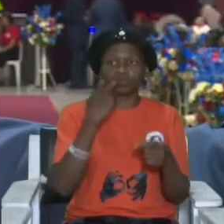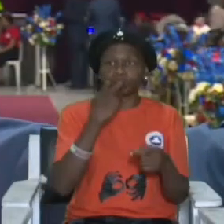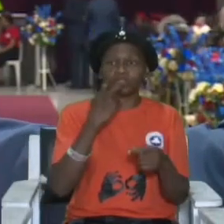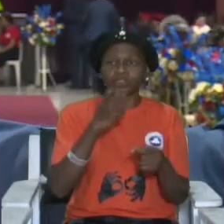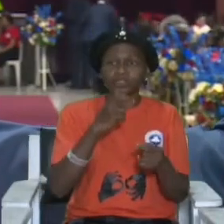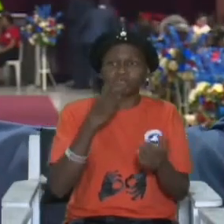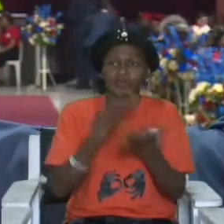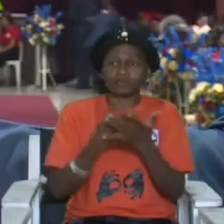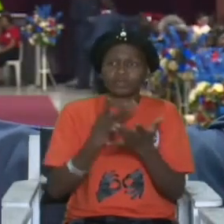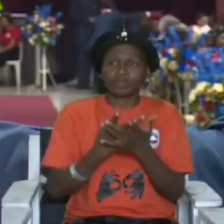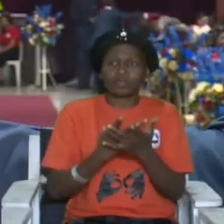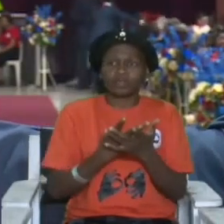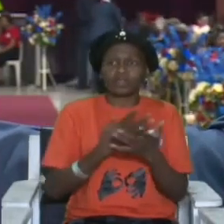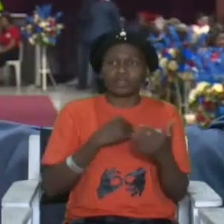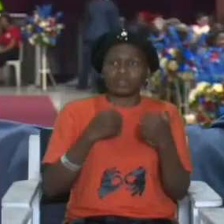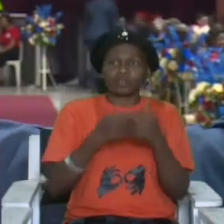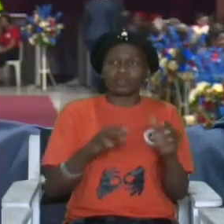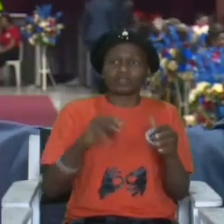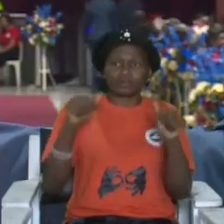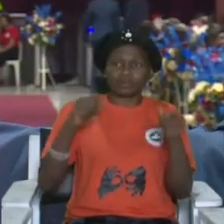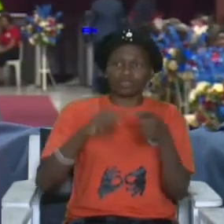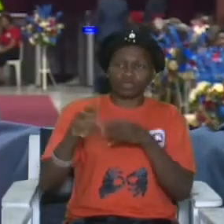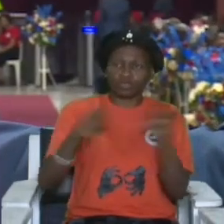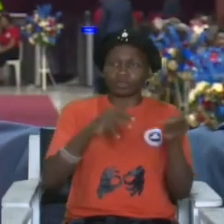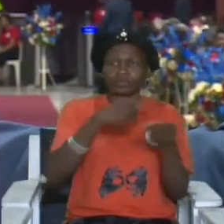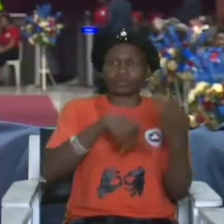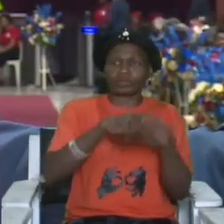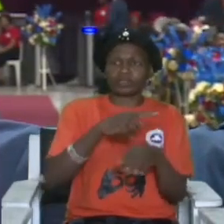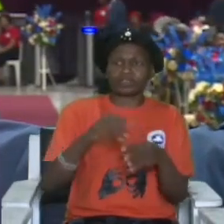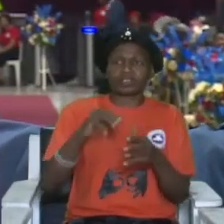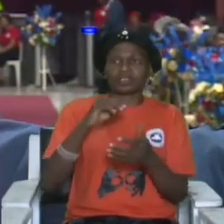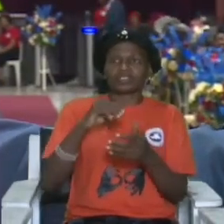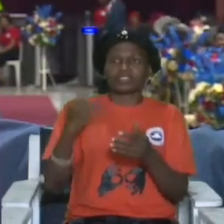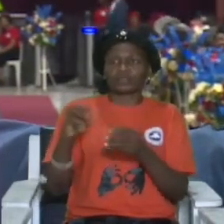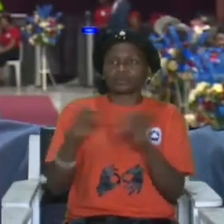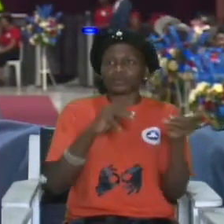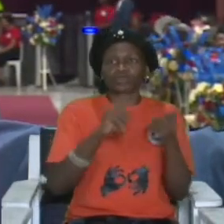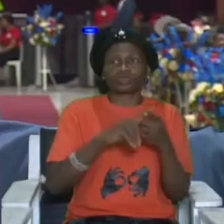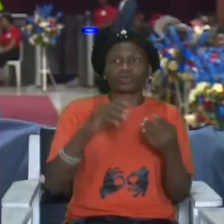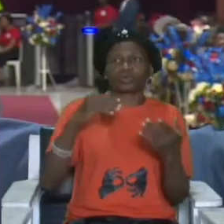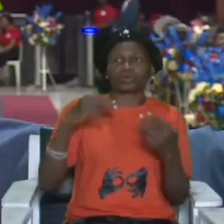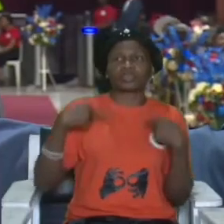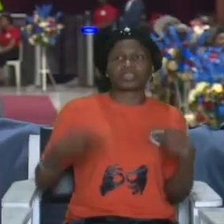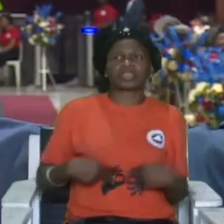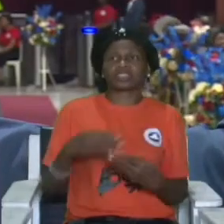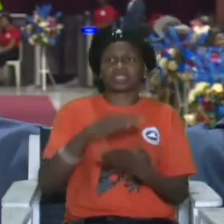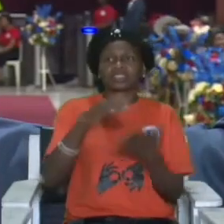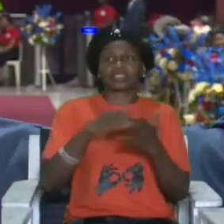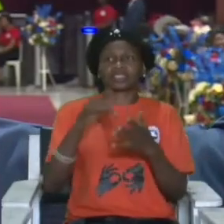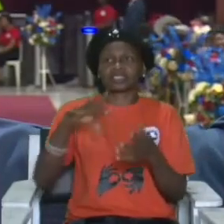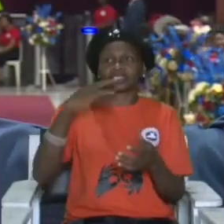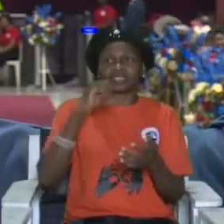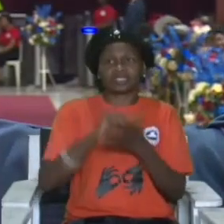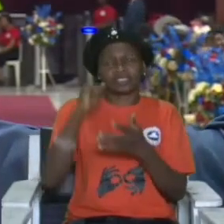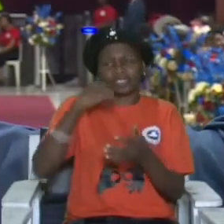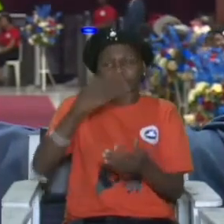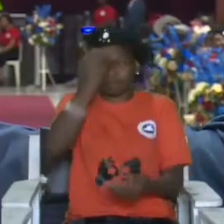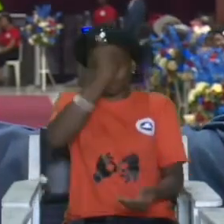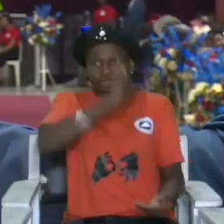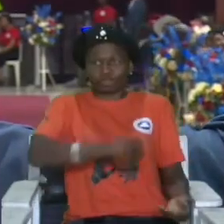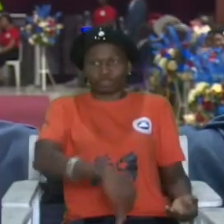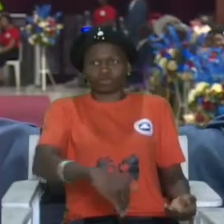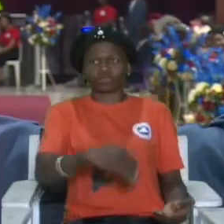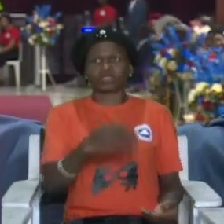coherently and lost ability to move around. We moved her to health center, and then they diagnosed her with a stroke. It